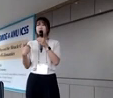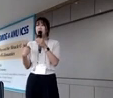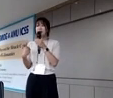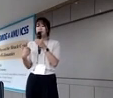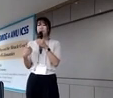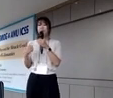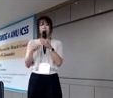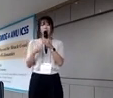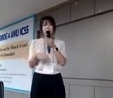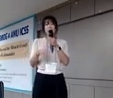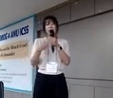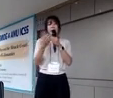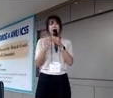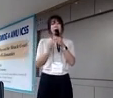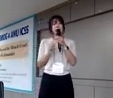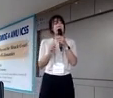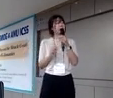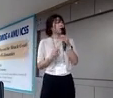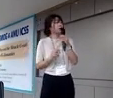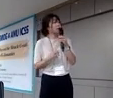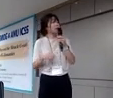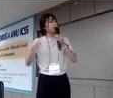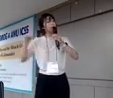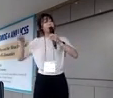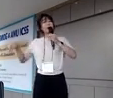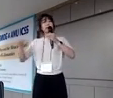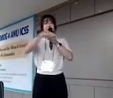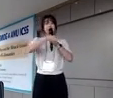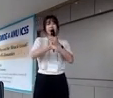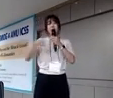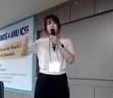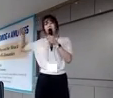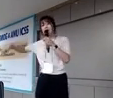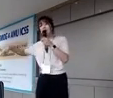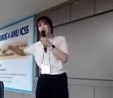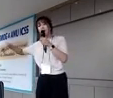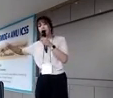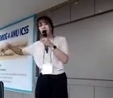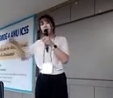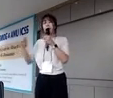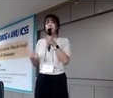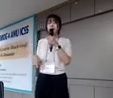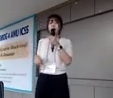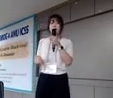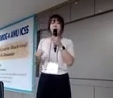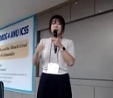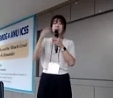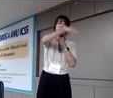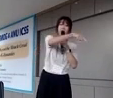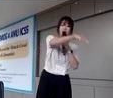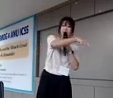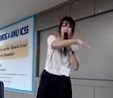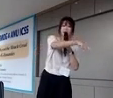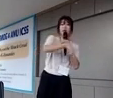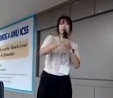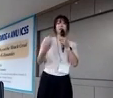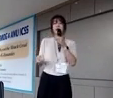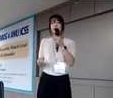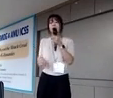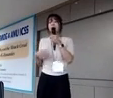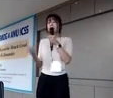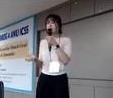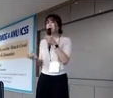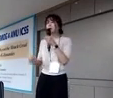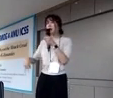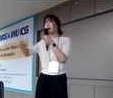perspective. And in 16, if you create loci, so boy is over here, enters club, sees girl here,